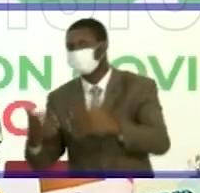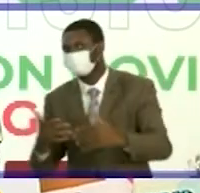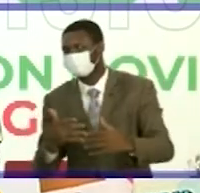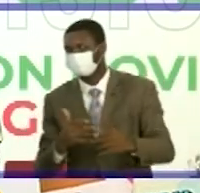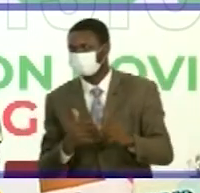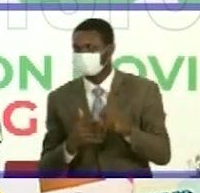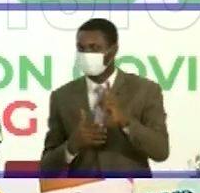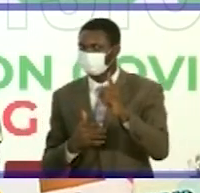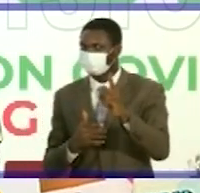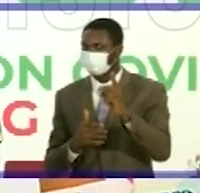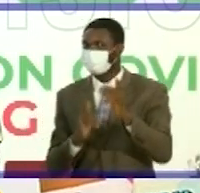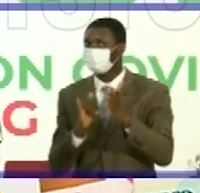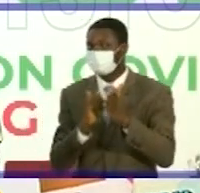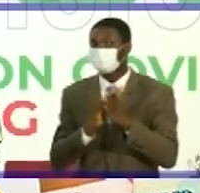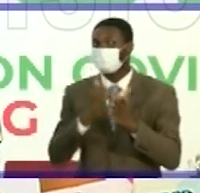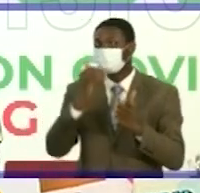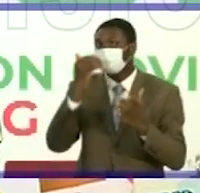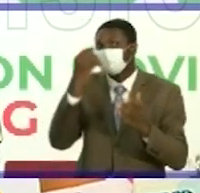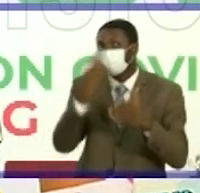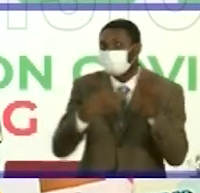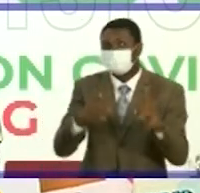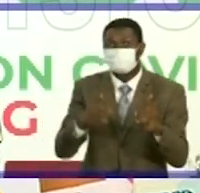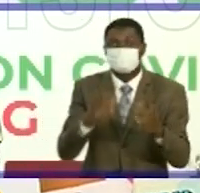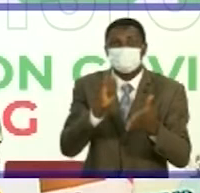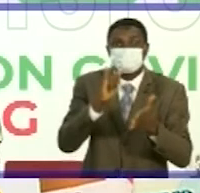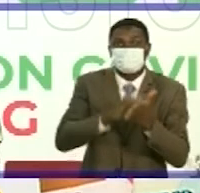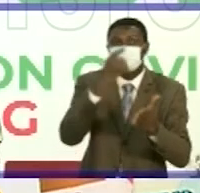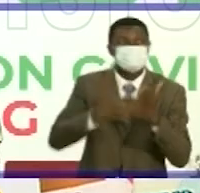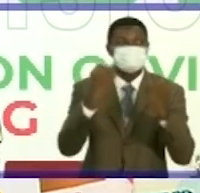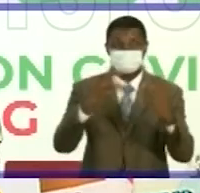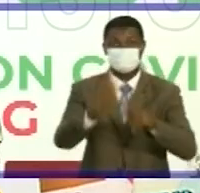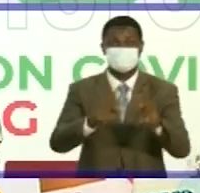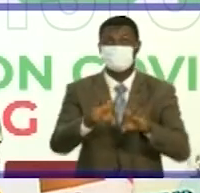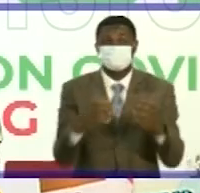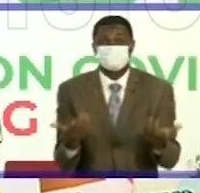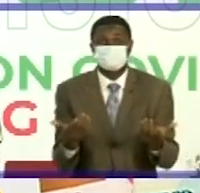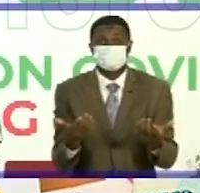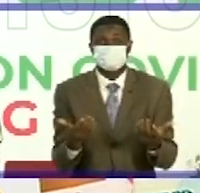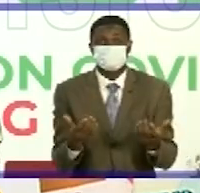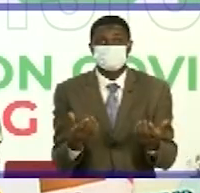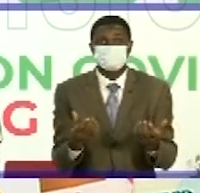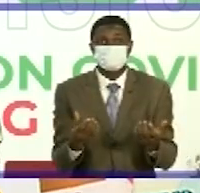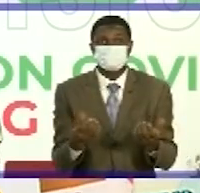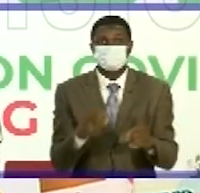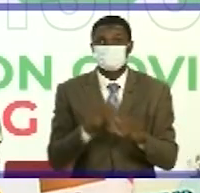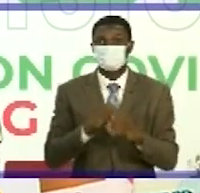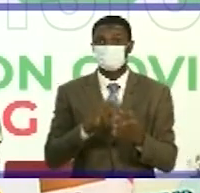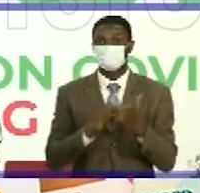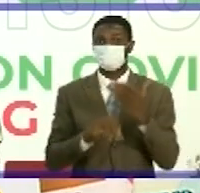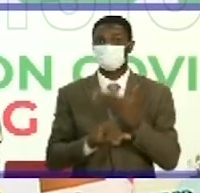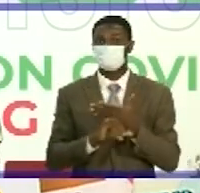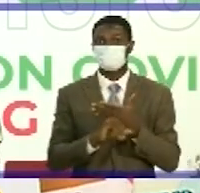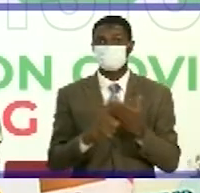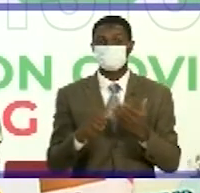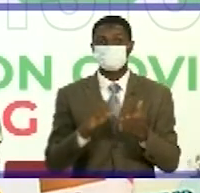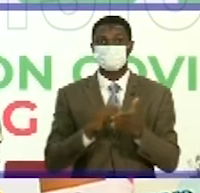indulge. And that has been the typical attitude, like I've expressed here. In March, COVID-19 was dreadful. But by the time we